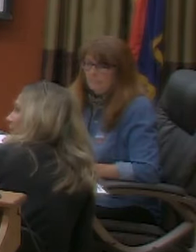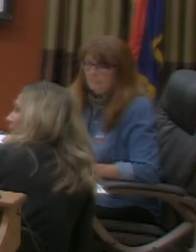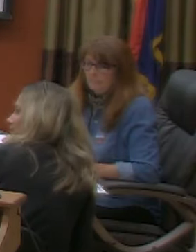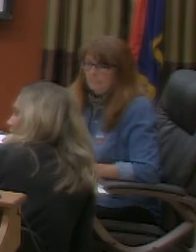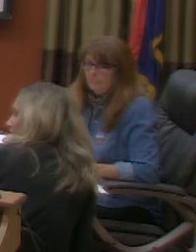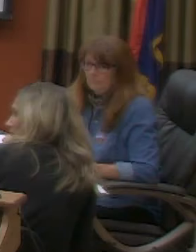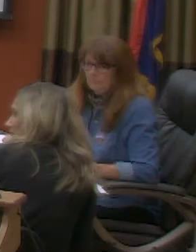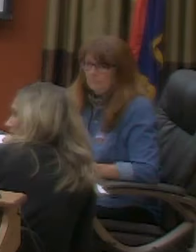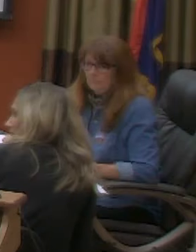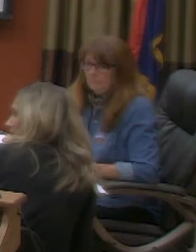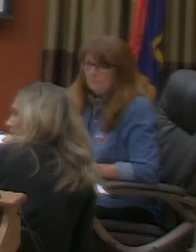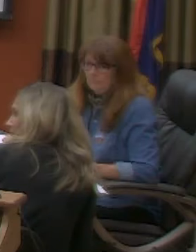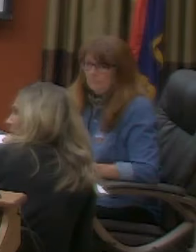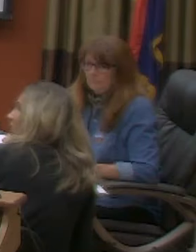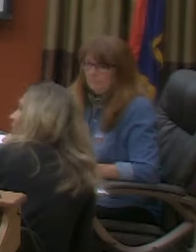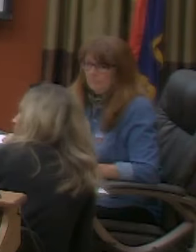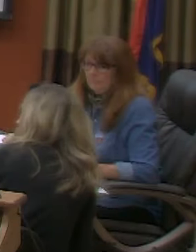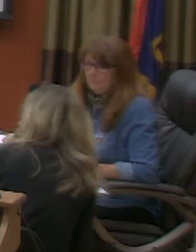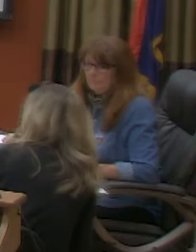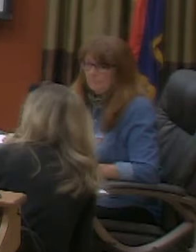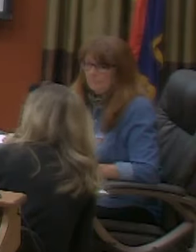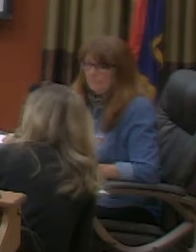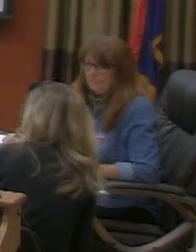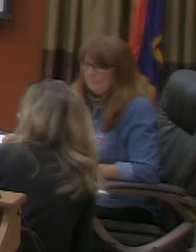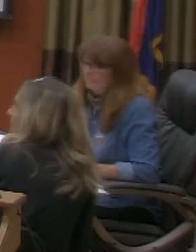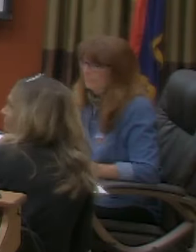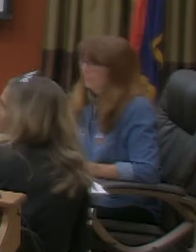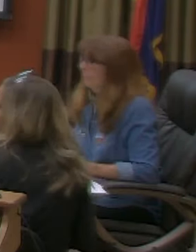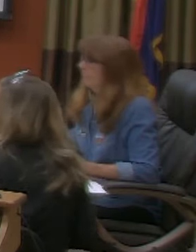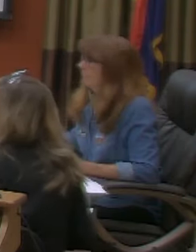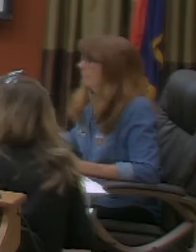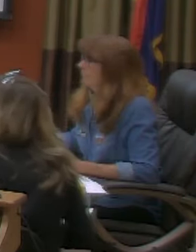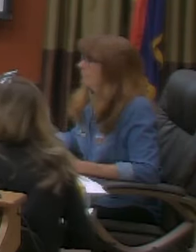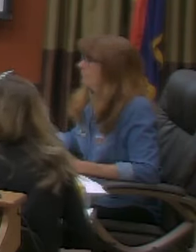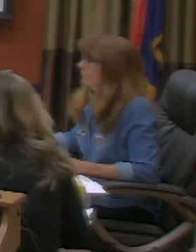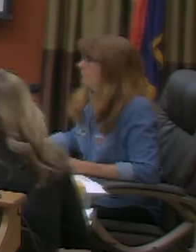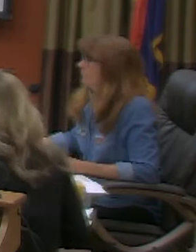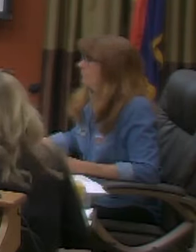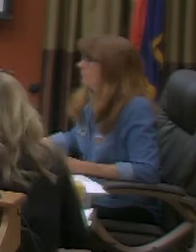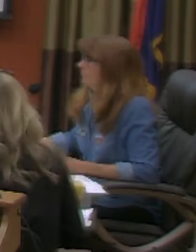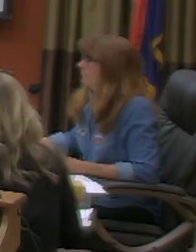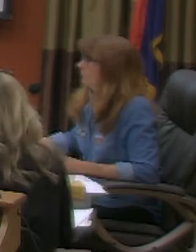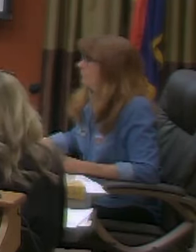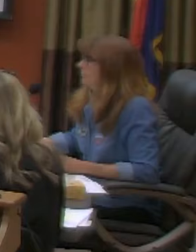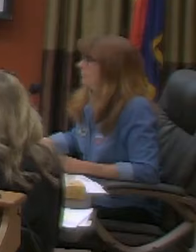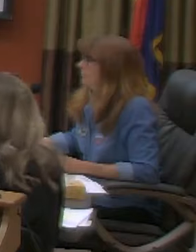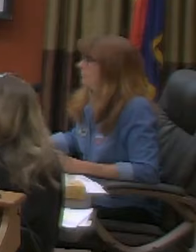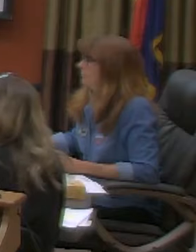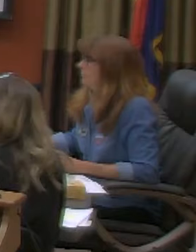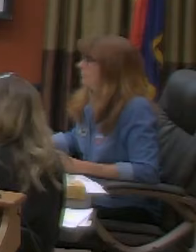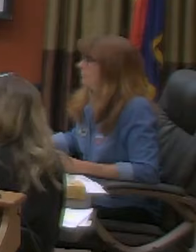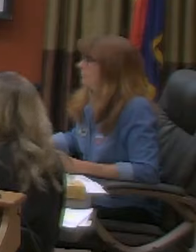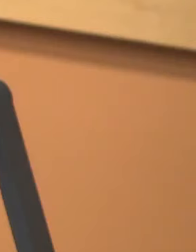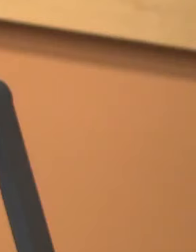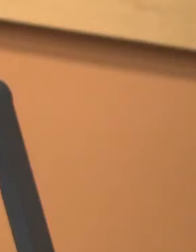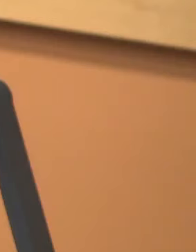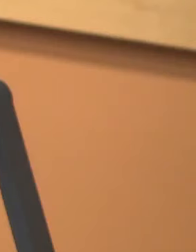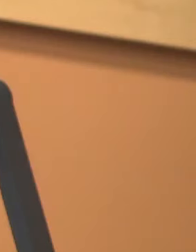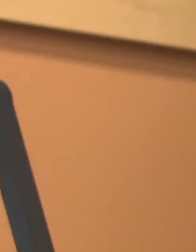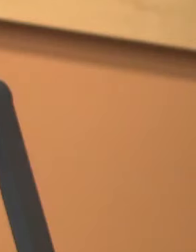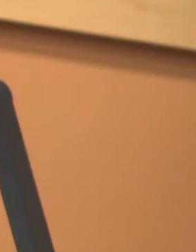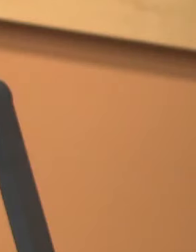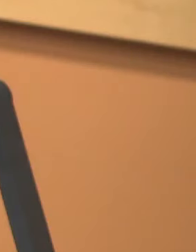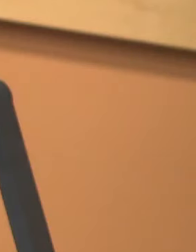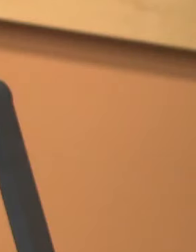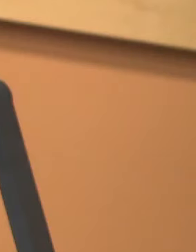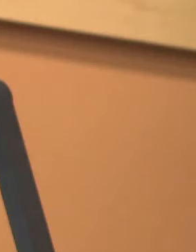7M as well. A couple of them, not all of them. I would just consider it a comment